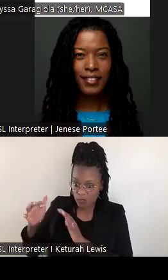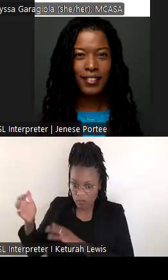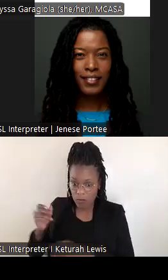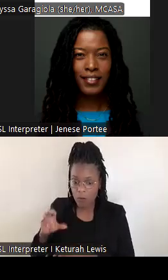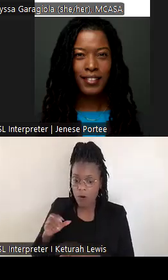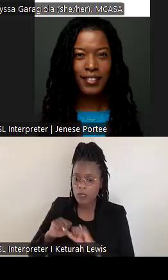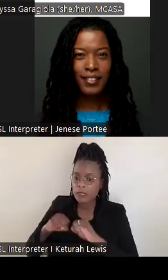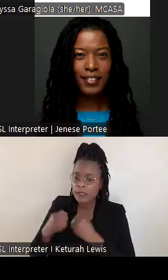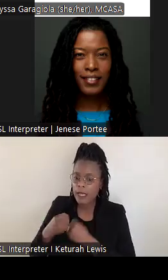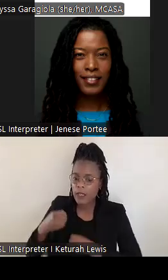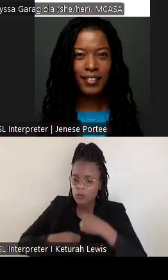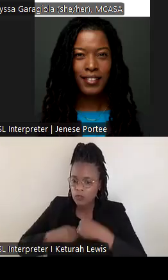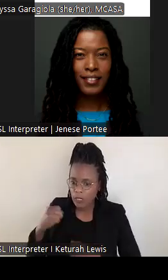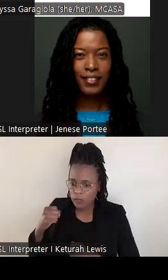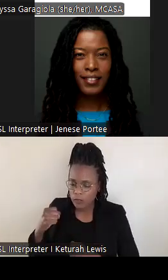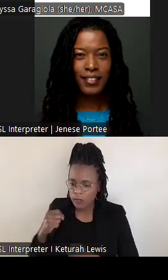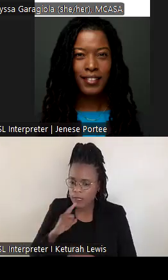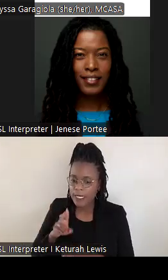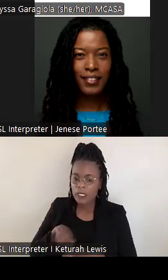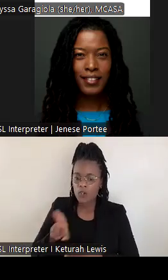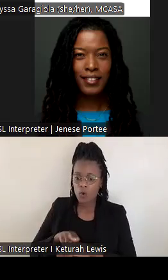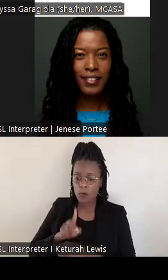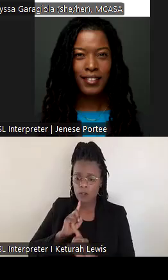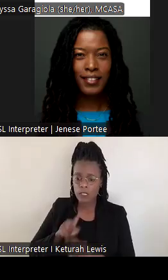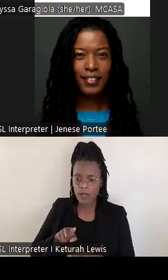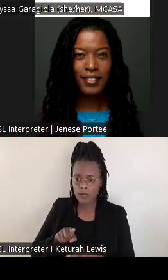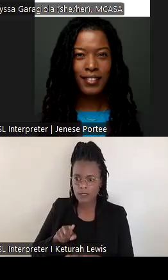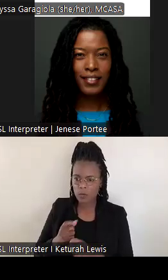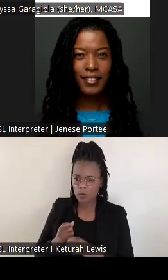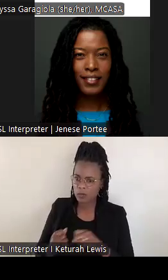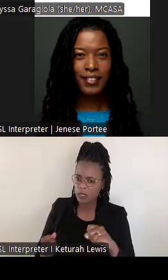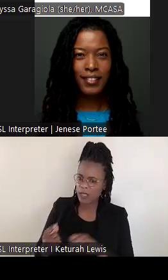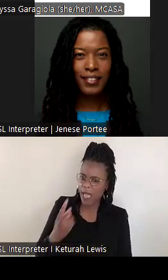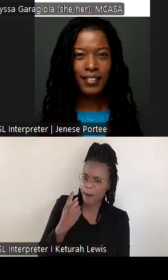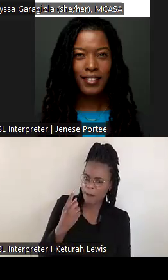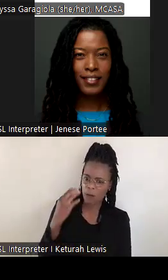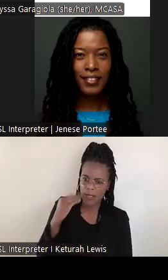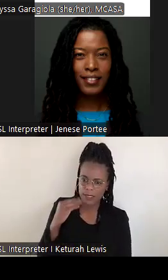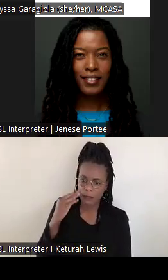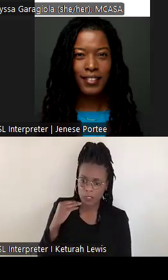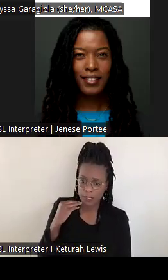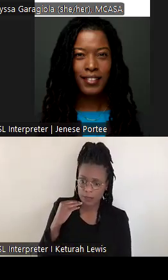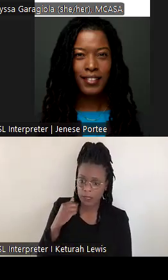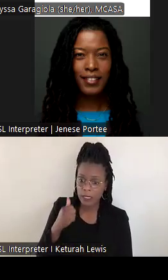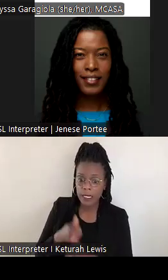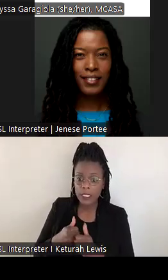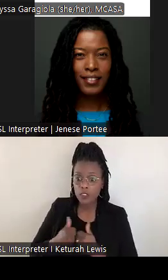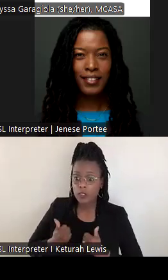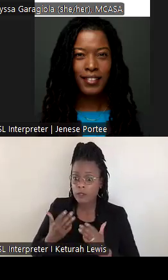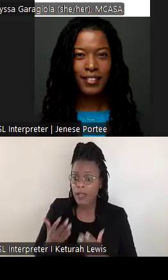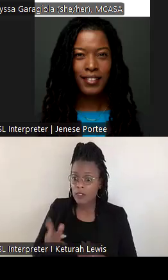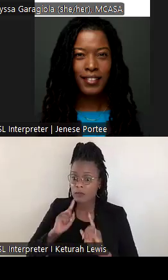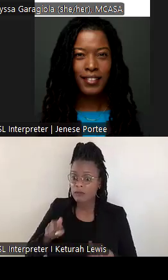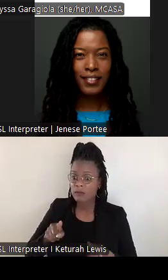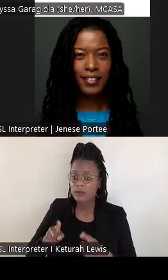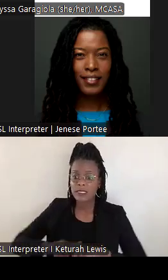an abnormal experience. Each survivor that you work with is going to react in a different way,